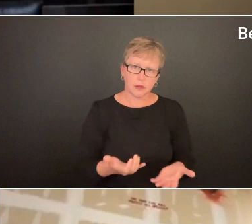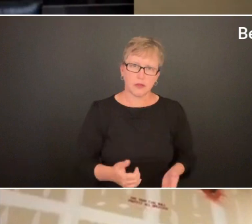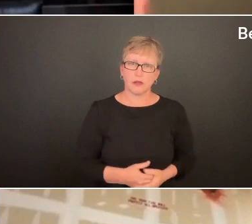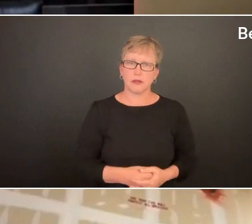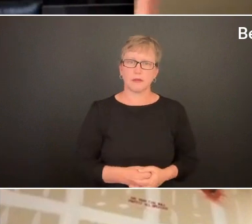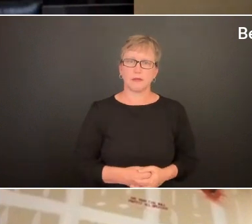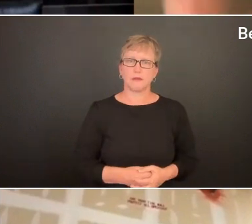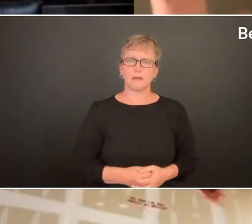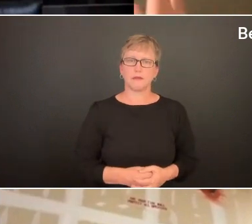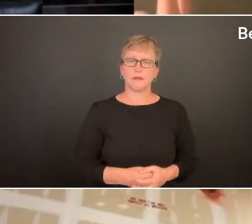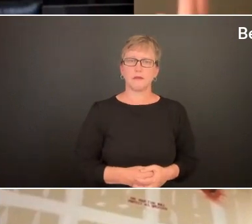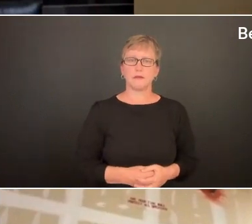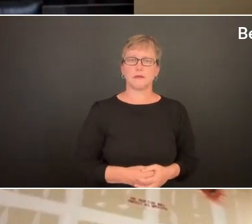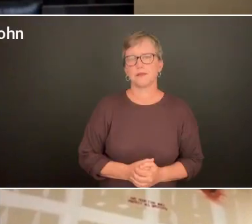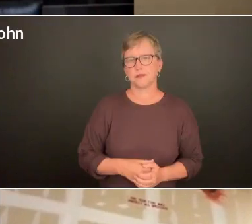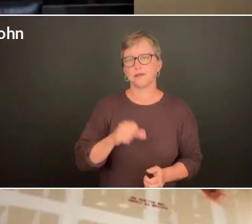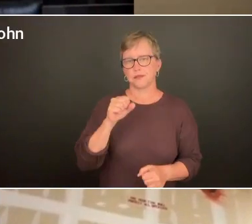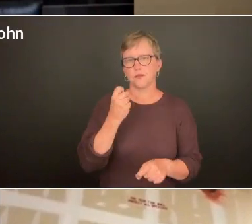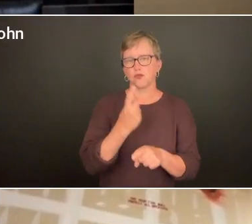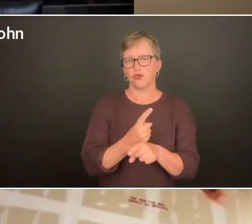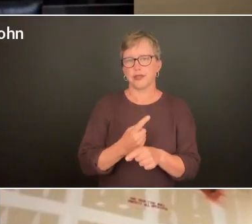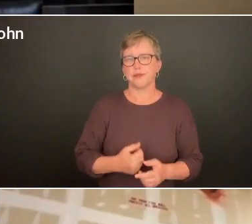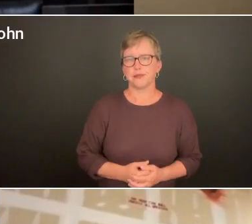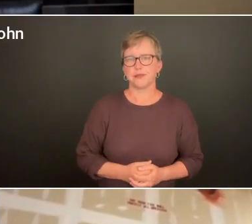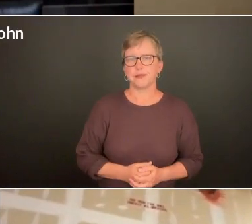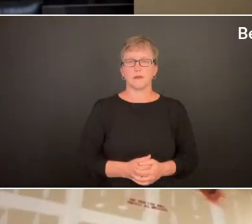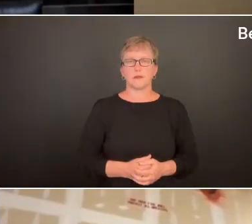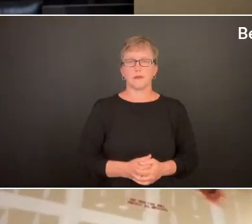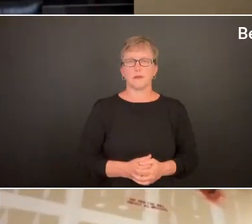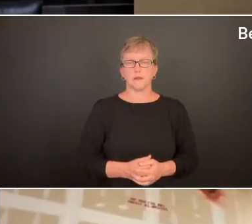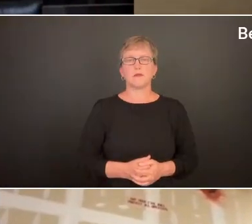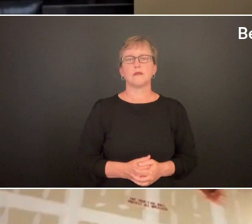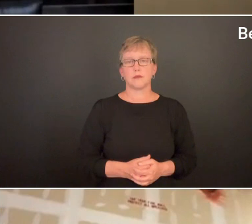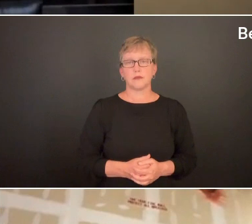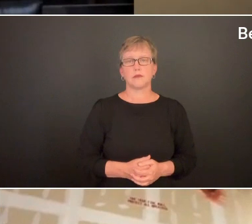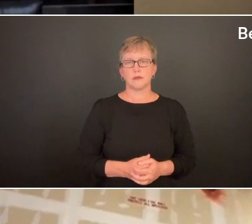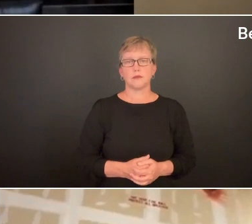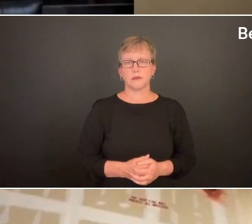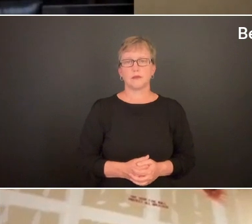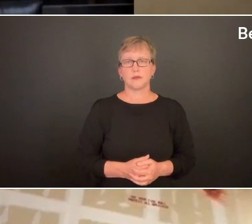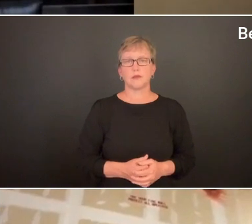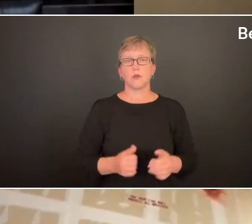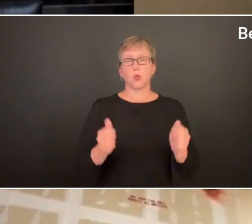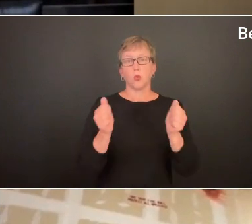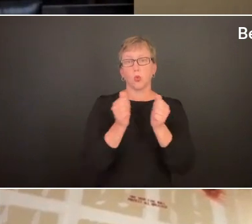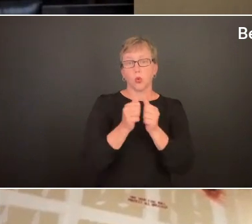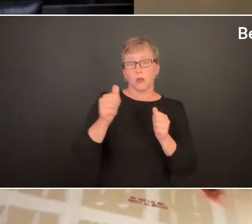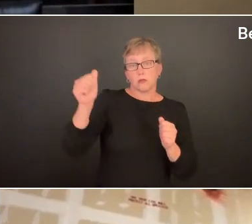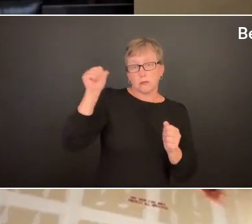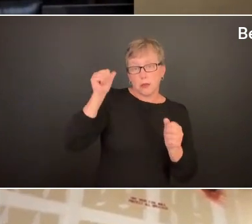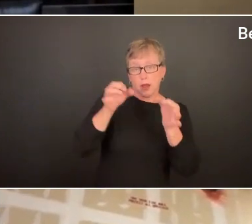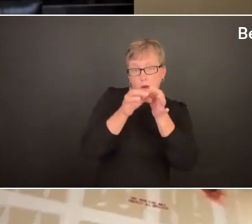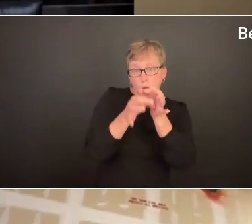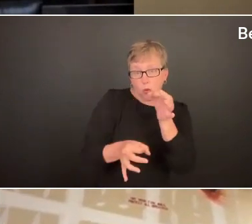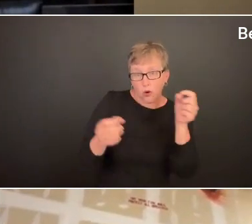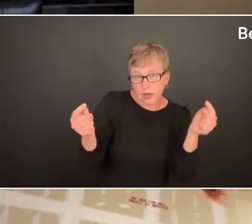you go. And, you don't think anything of it. You're absolutely right. And with spinal cord injury, it's an adventure. It's an